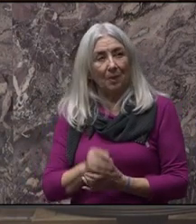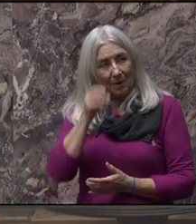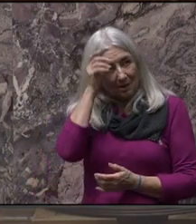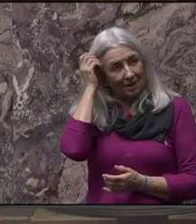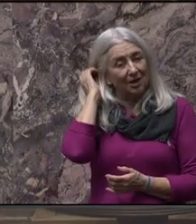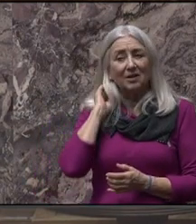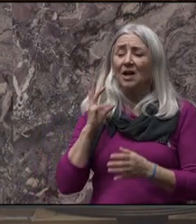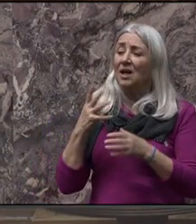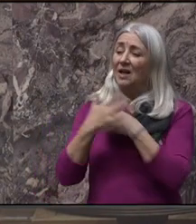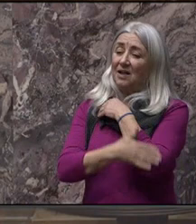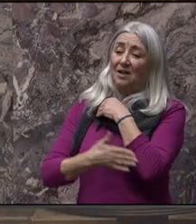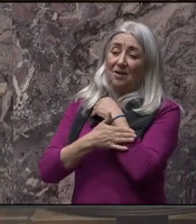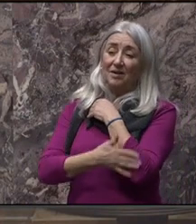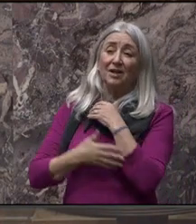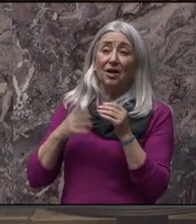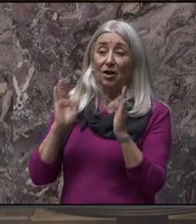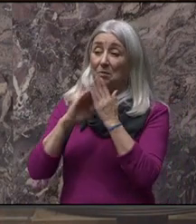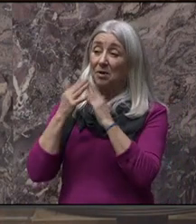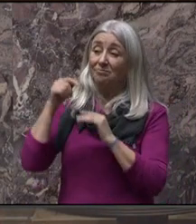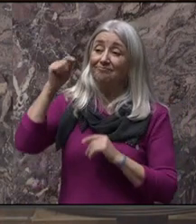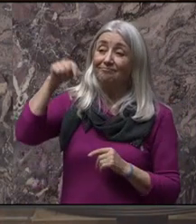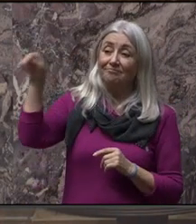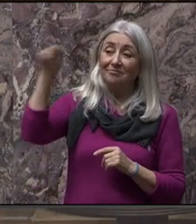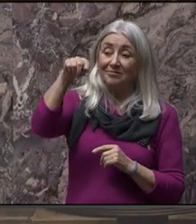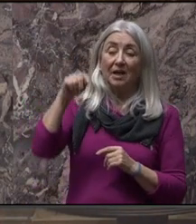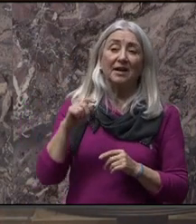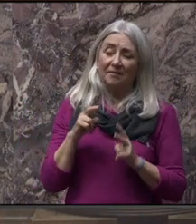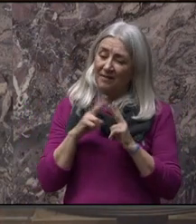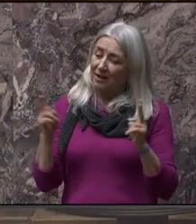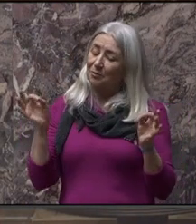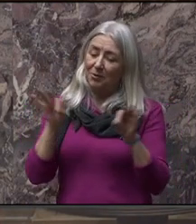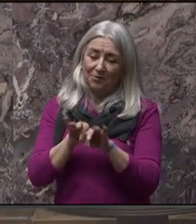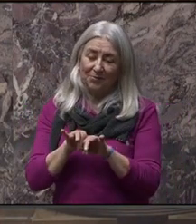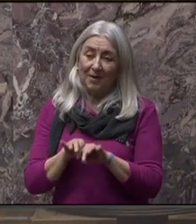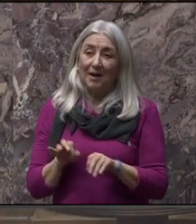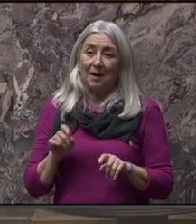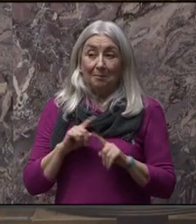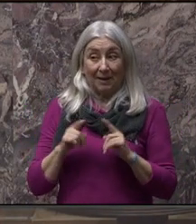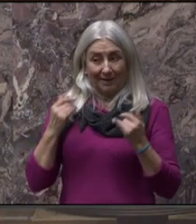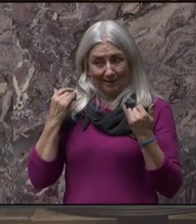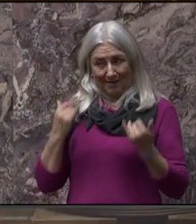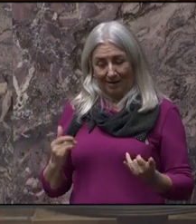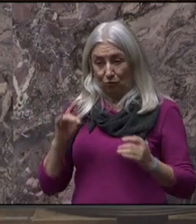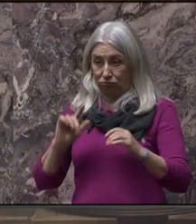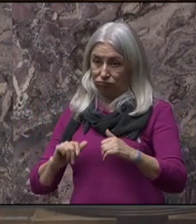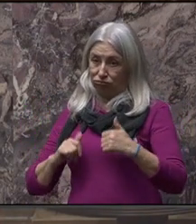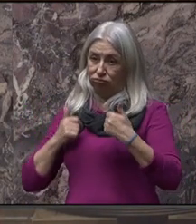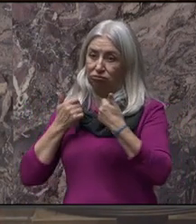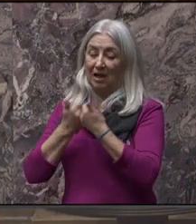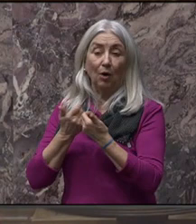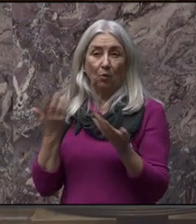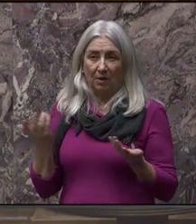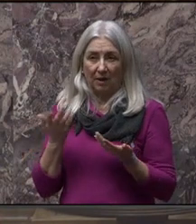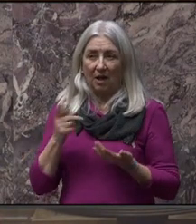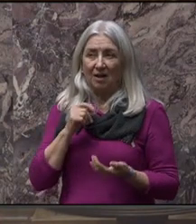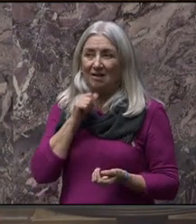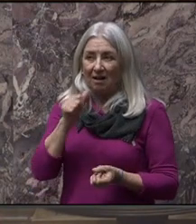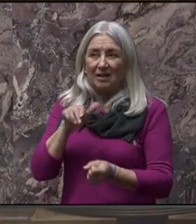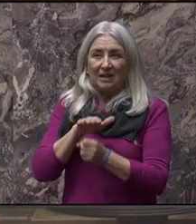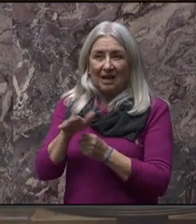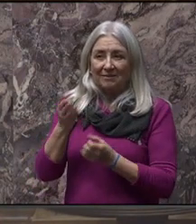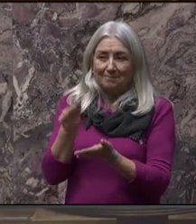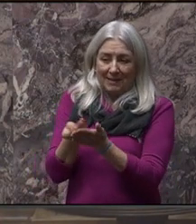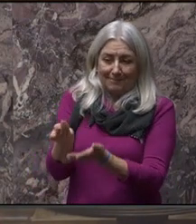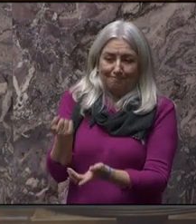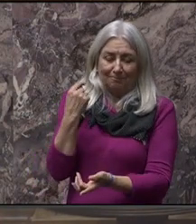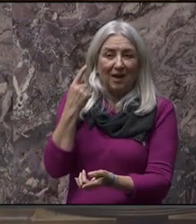Rural communities are the backbone of our province, but today they are facing the challenge of low global prices for commodities.